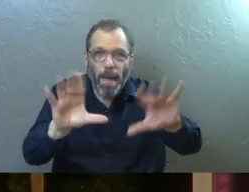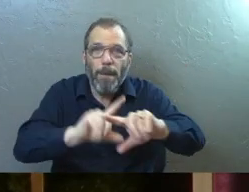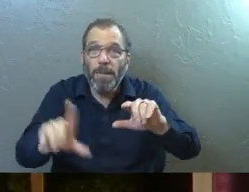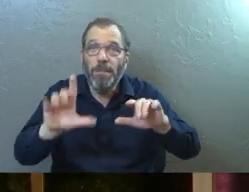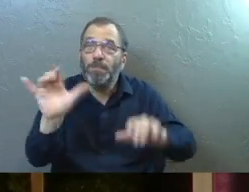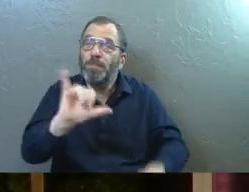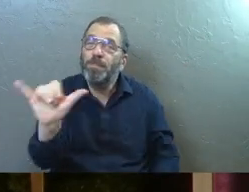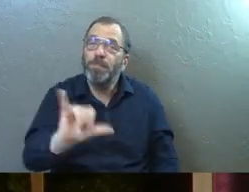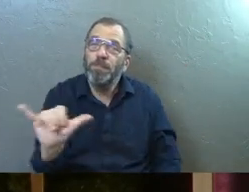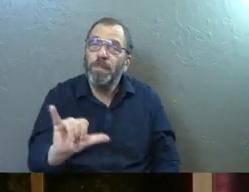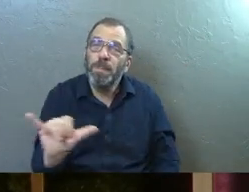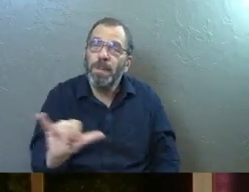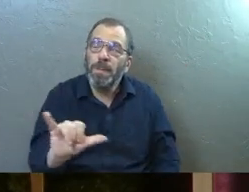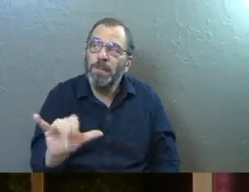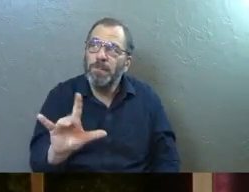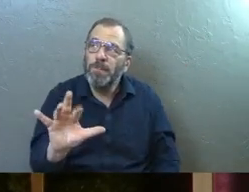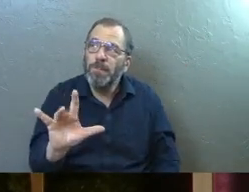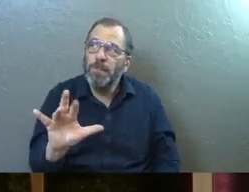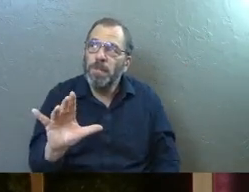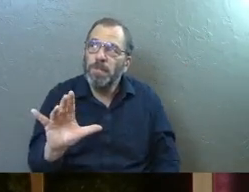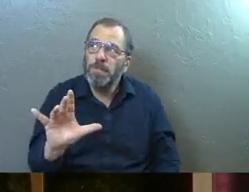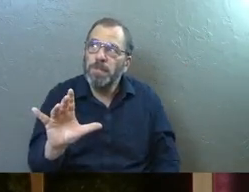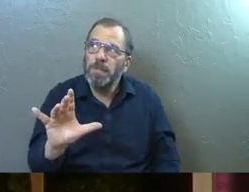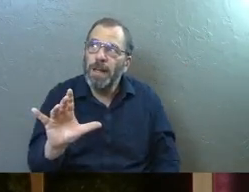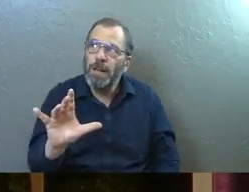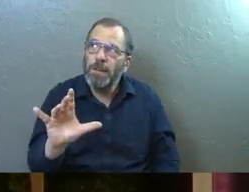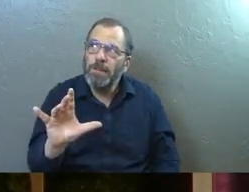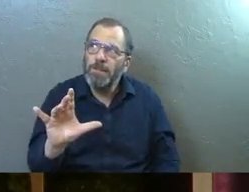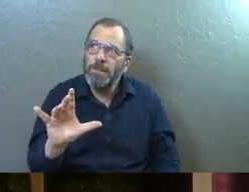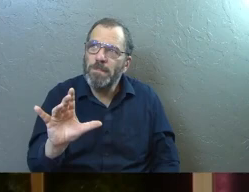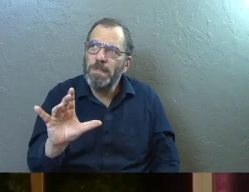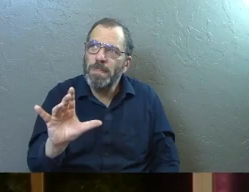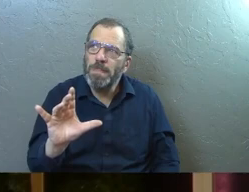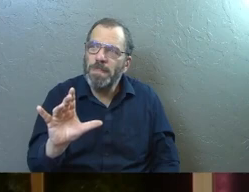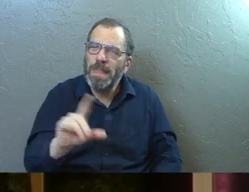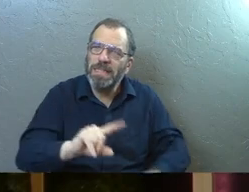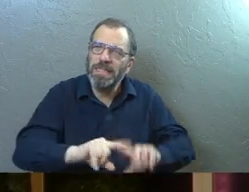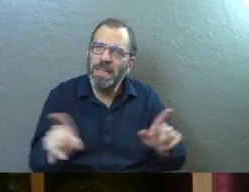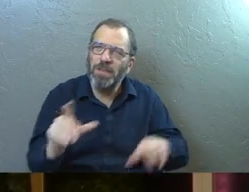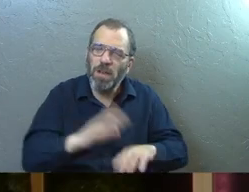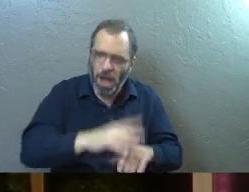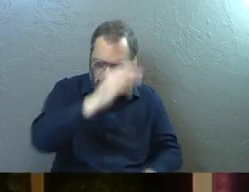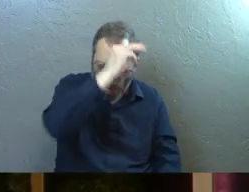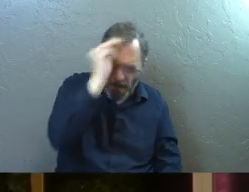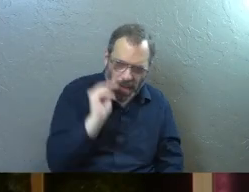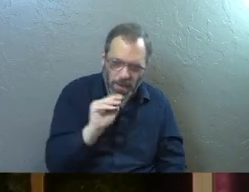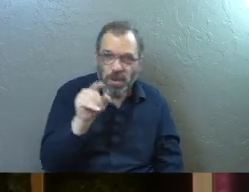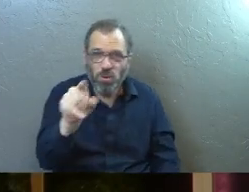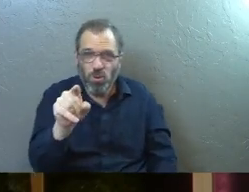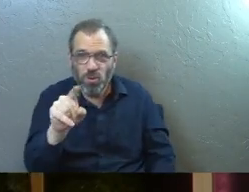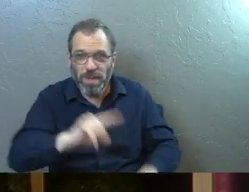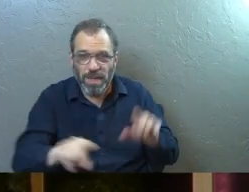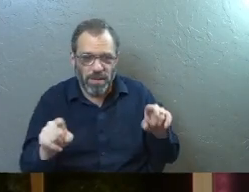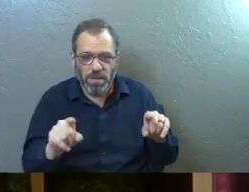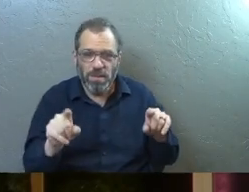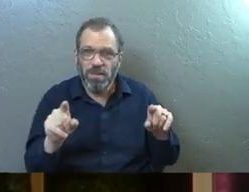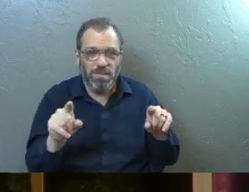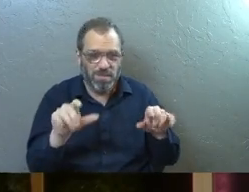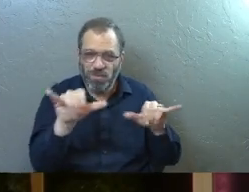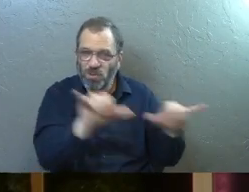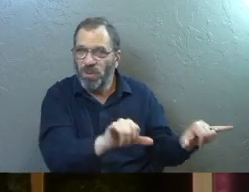But also, I wanted to lean into the thing that's different about Mary and you is